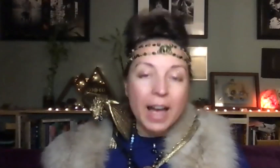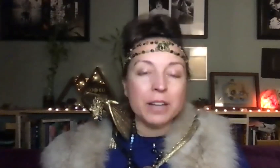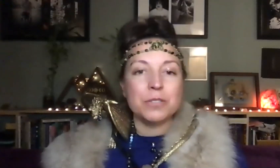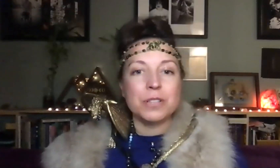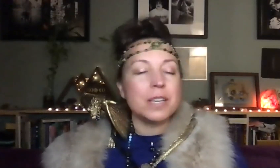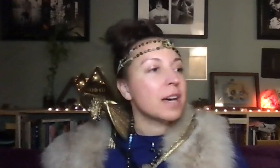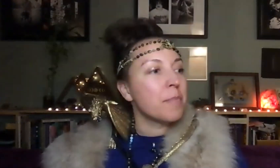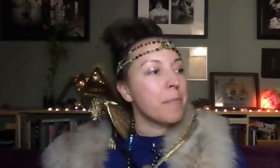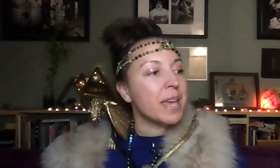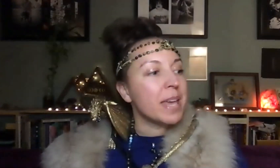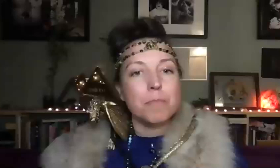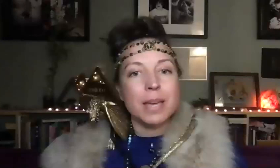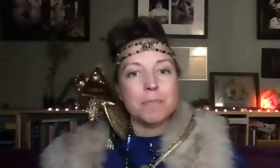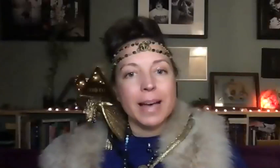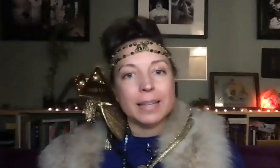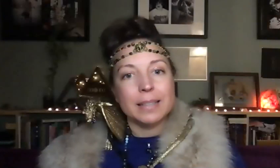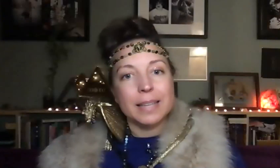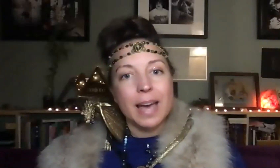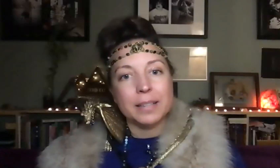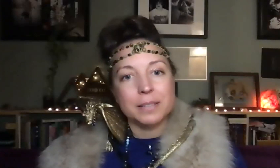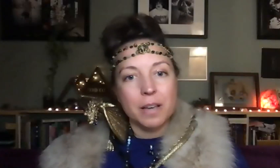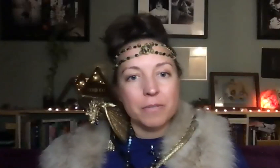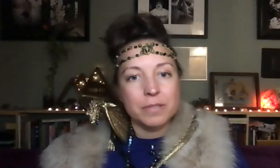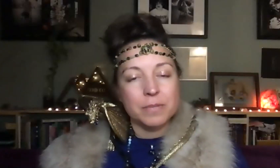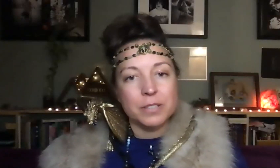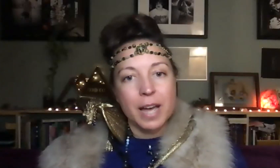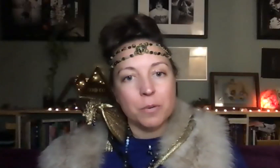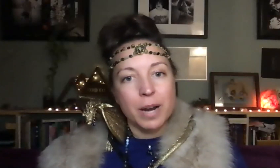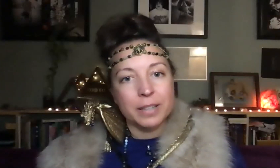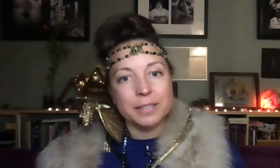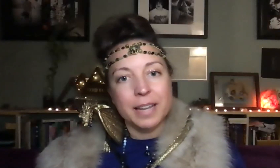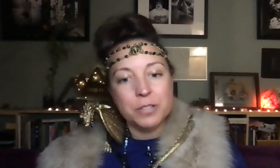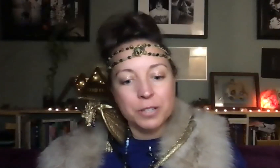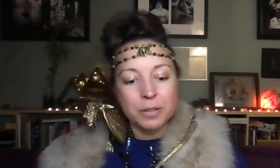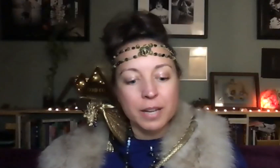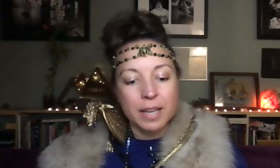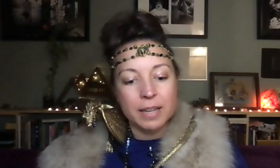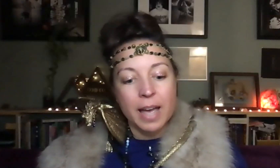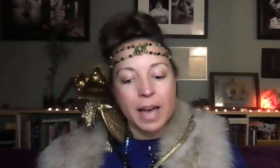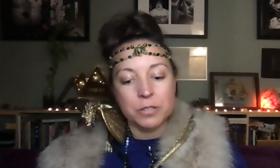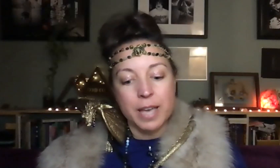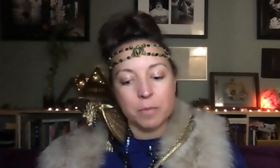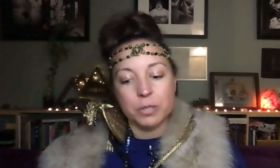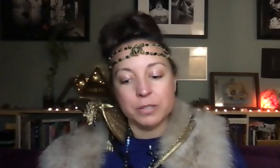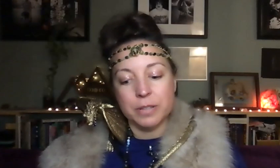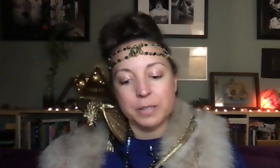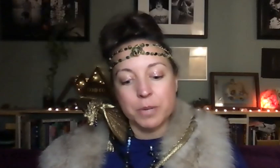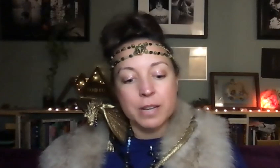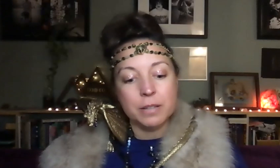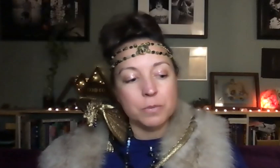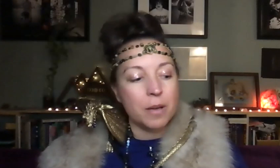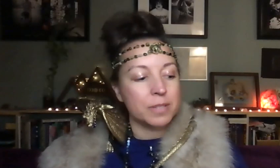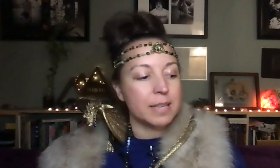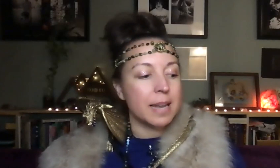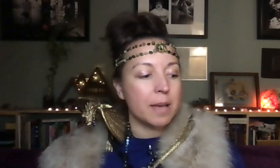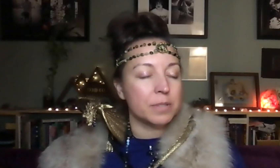They're actually big black cats of the jaguar nature. And I actually had a personal